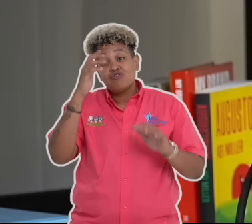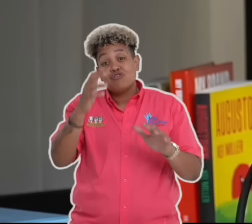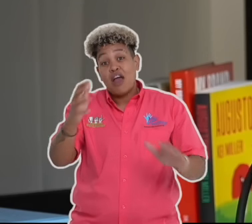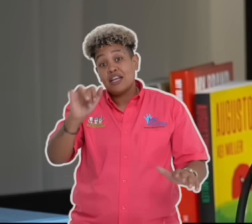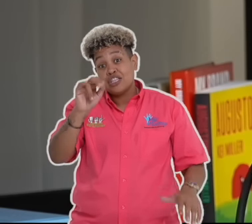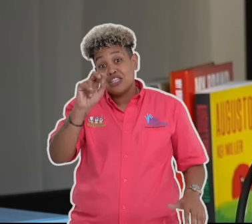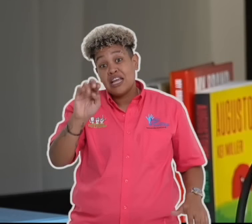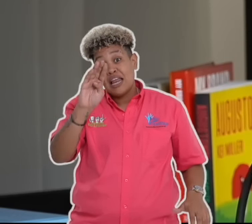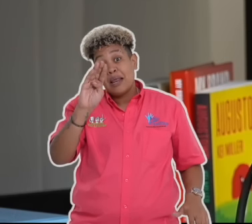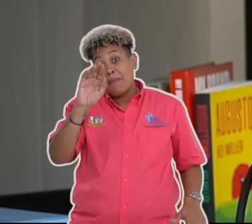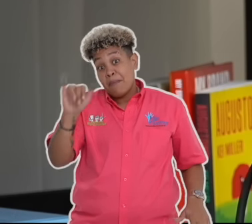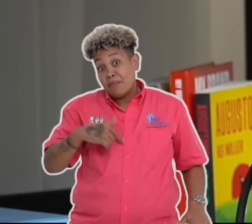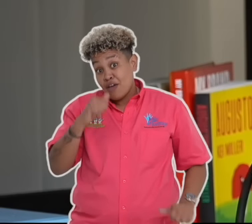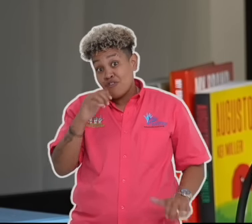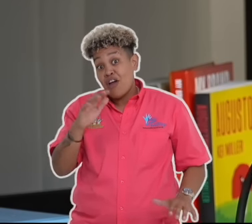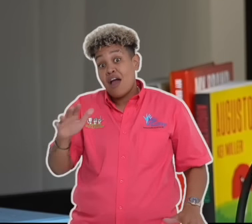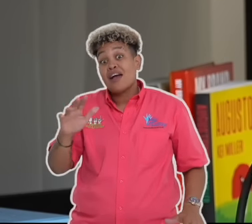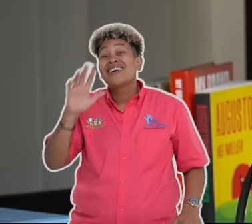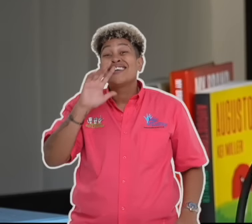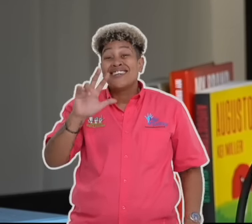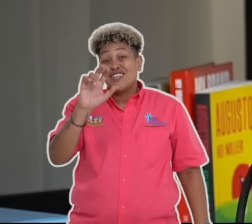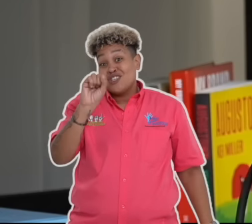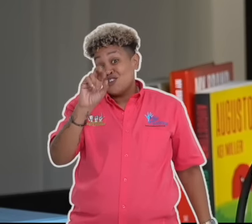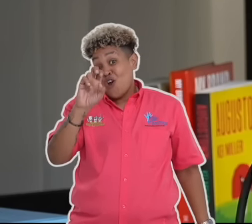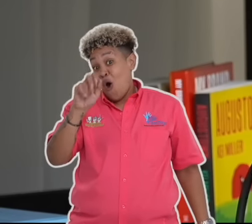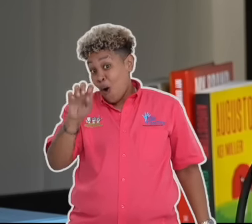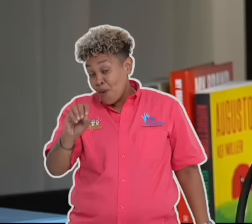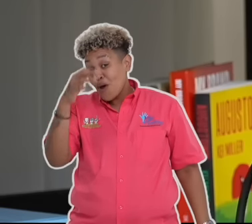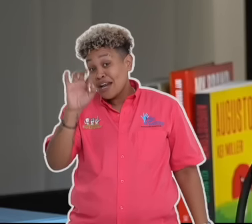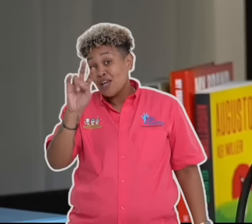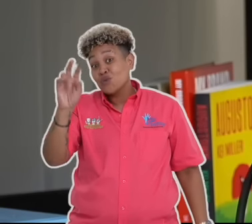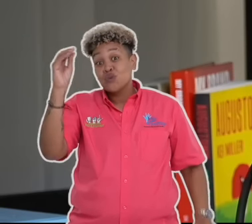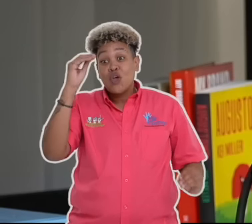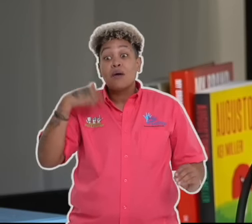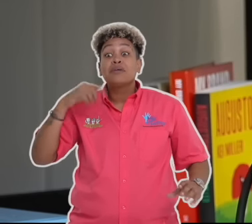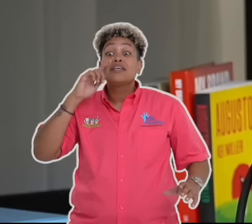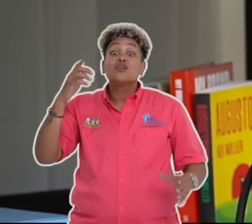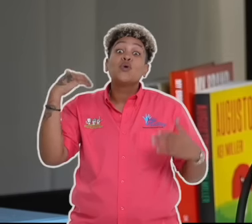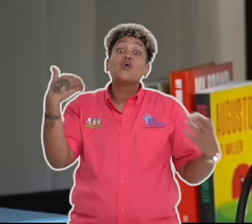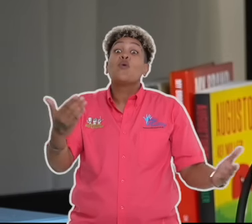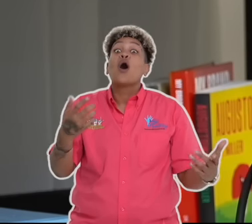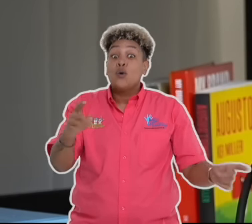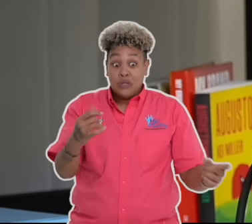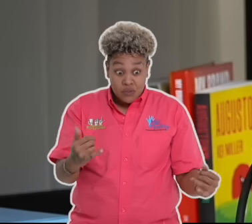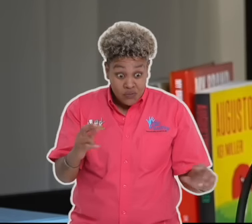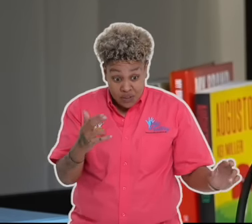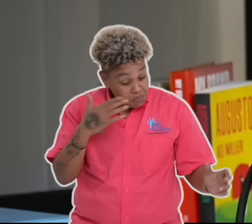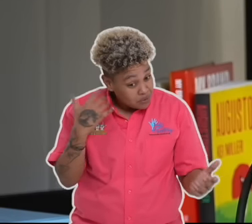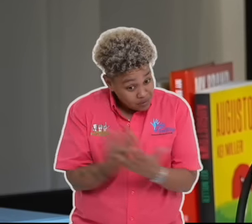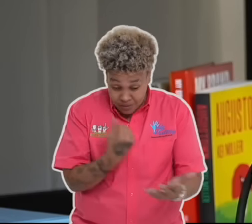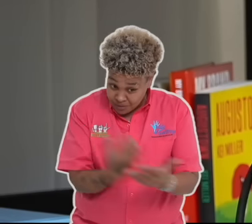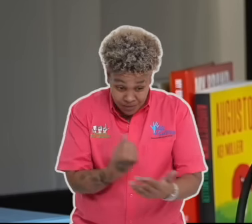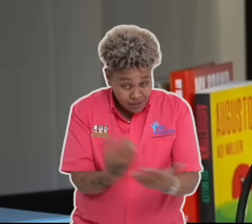my granny, Jeannie Baby, you guys know her, the Scorpio, 92 years old, taught me to strike while the iron